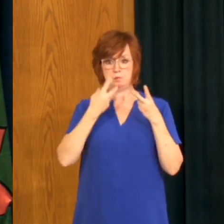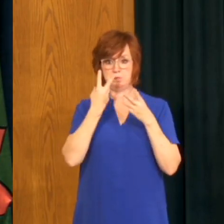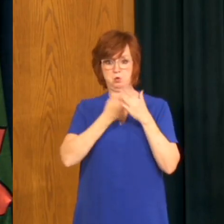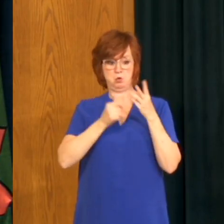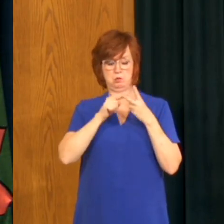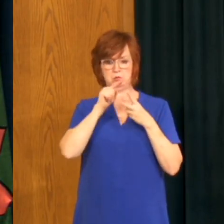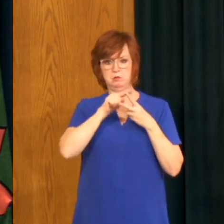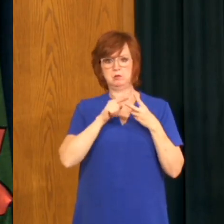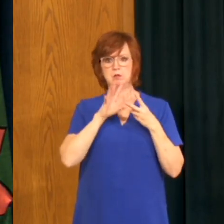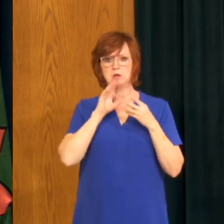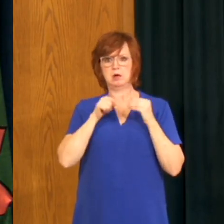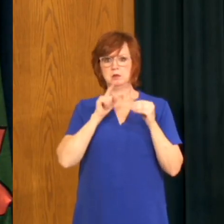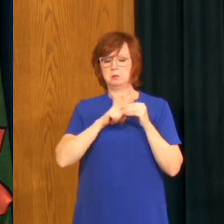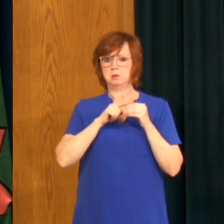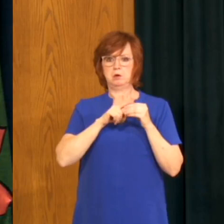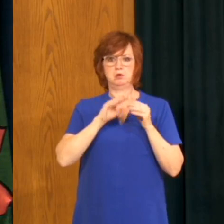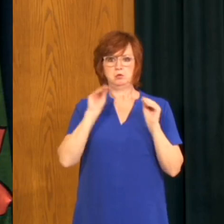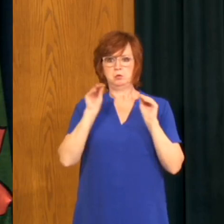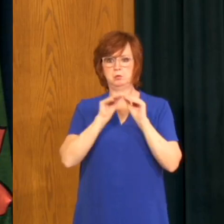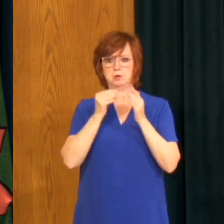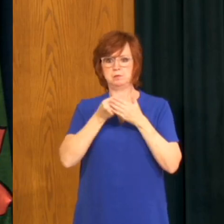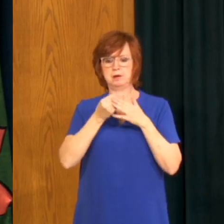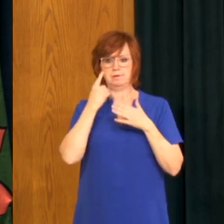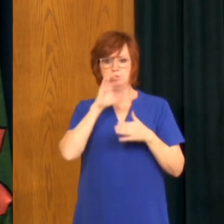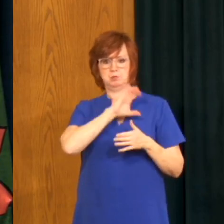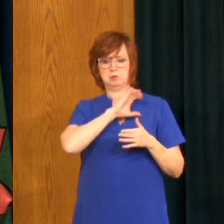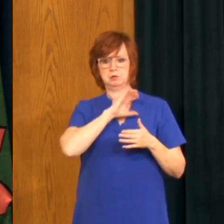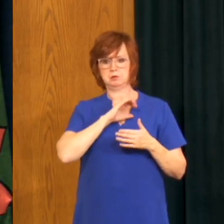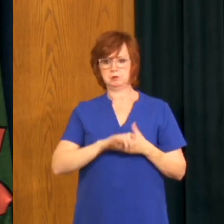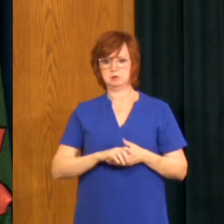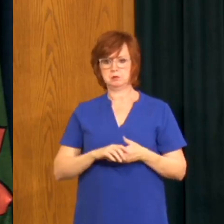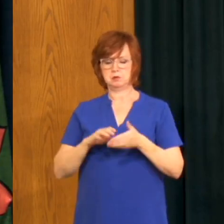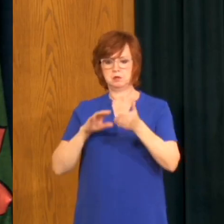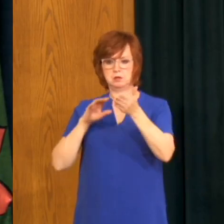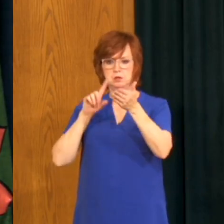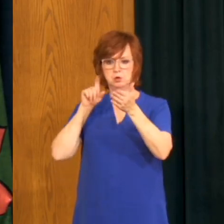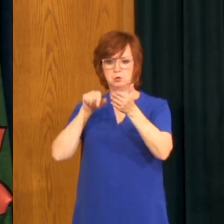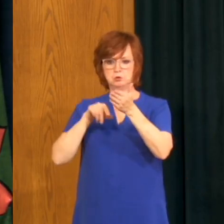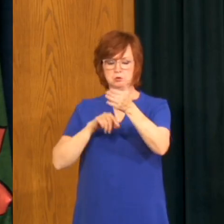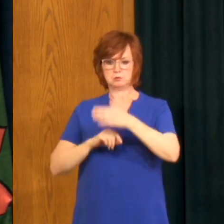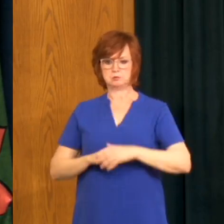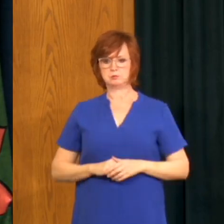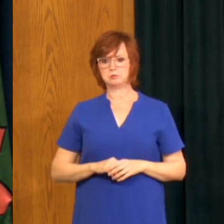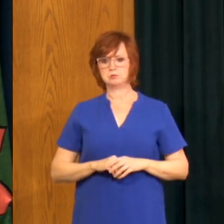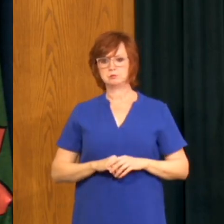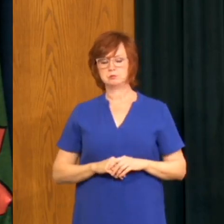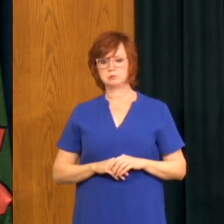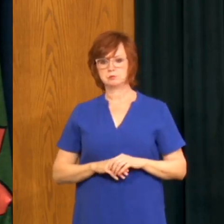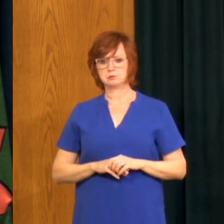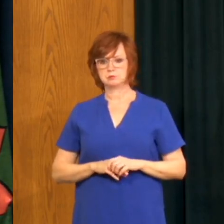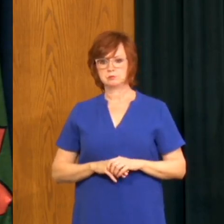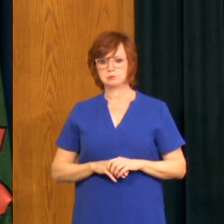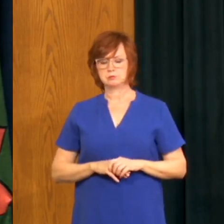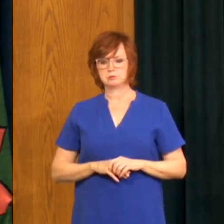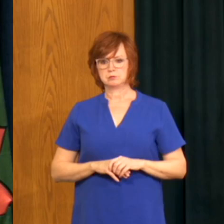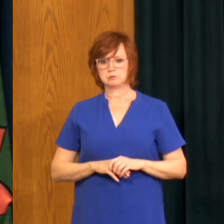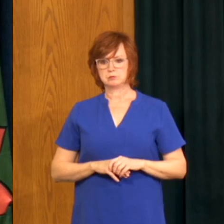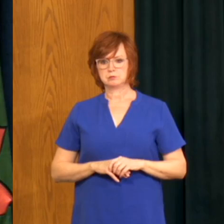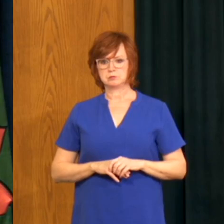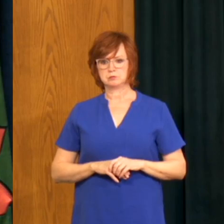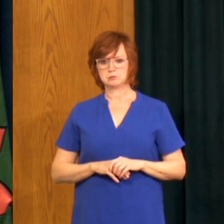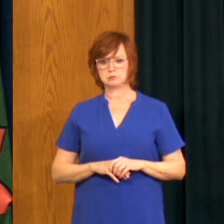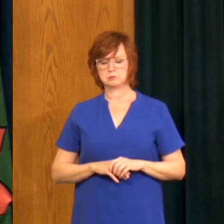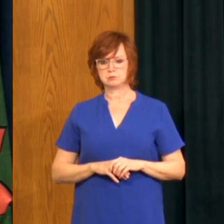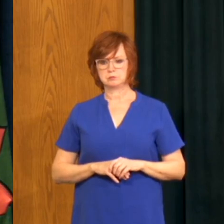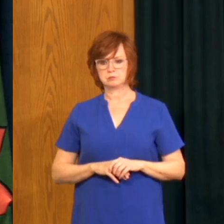any discussion with our partners. We'll take our next question for the room. Steph? Yeah, Mr. Premier, are you concerned that